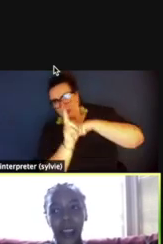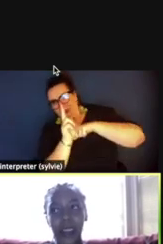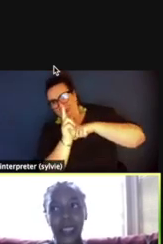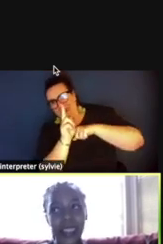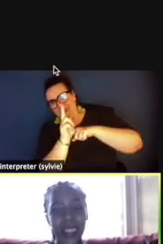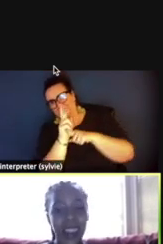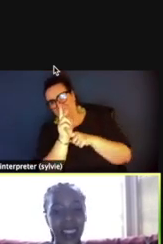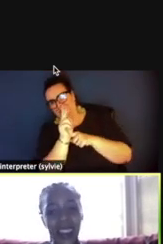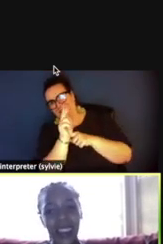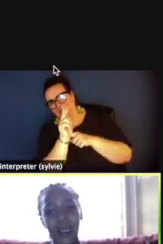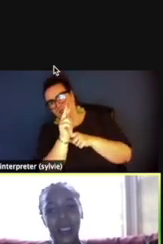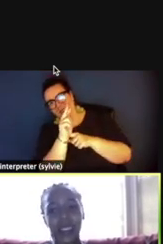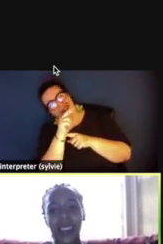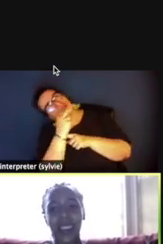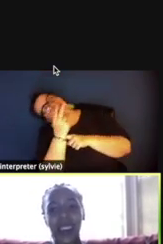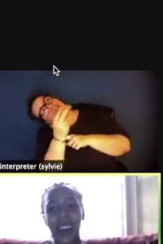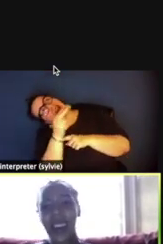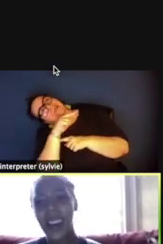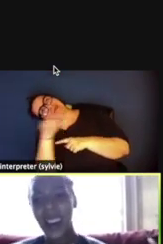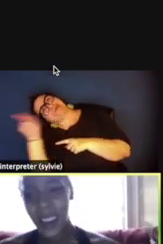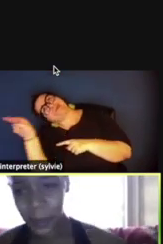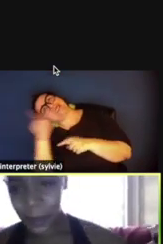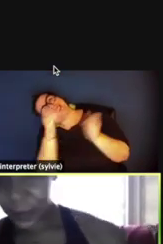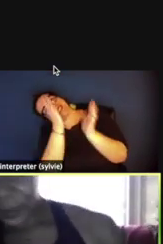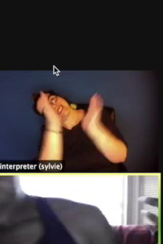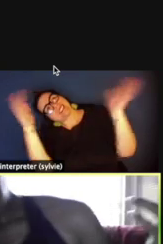view. Like, you can see the canyon, you can see,